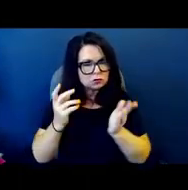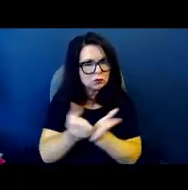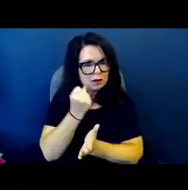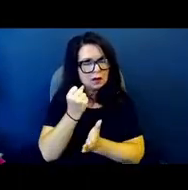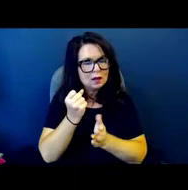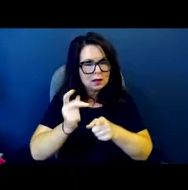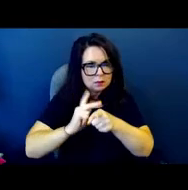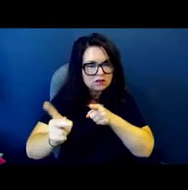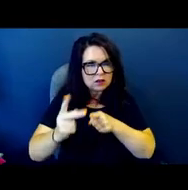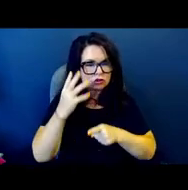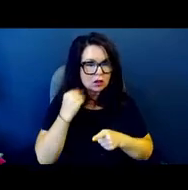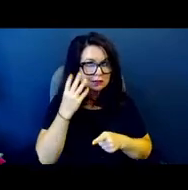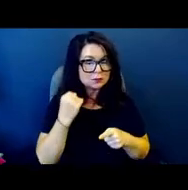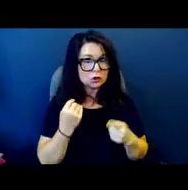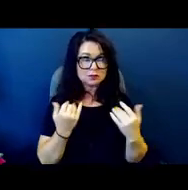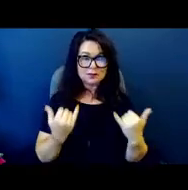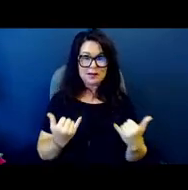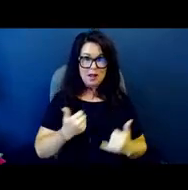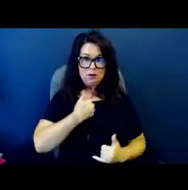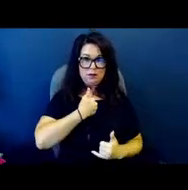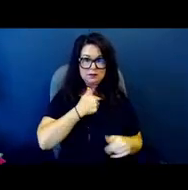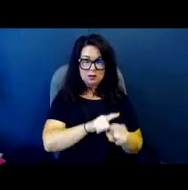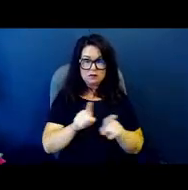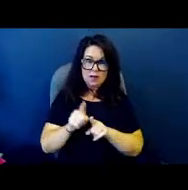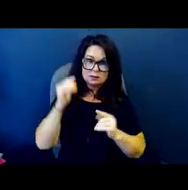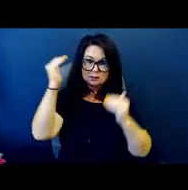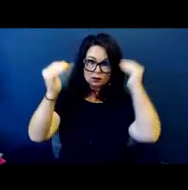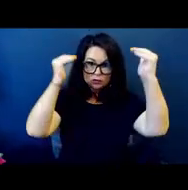is, I always realized how